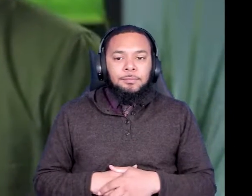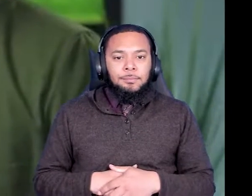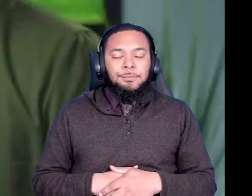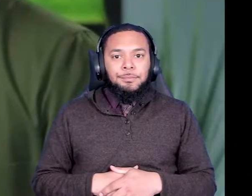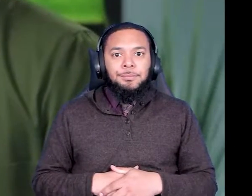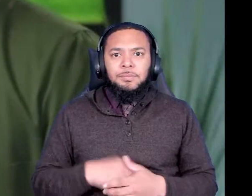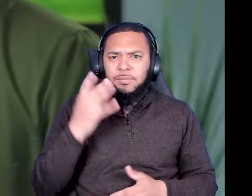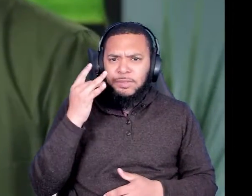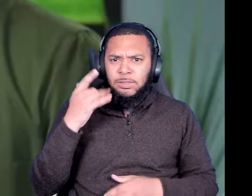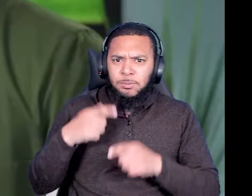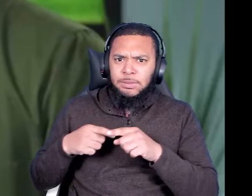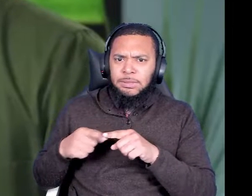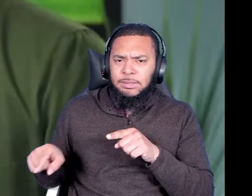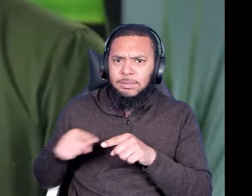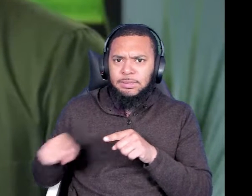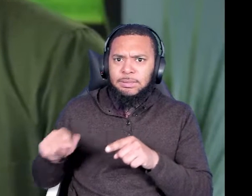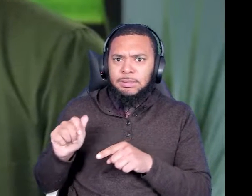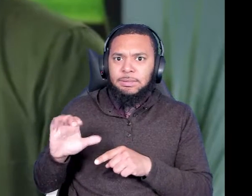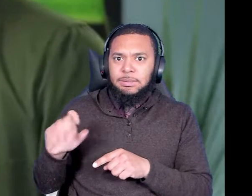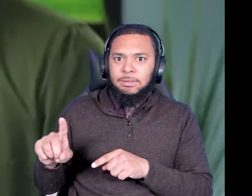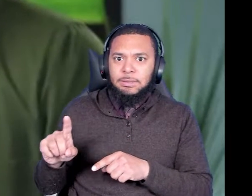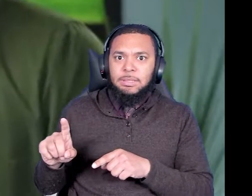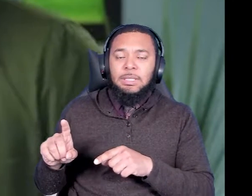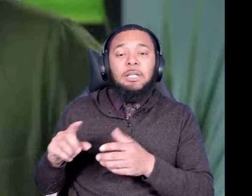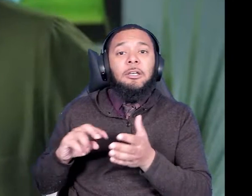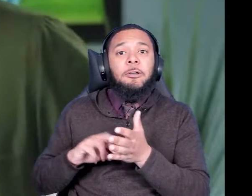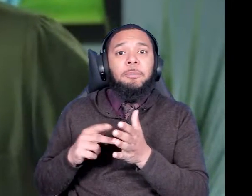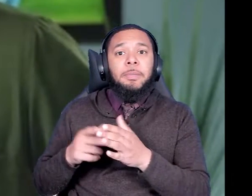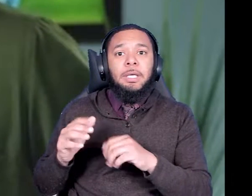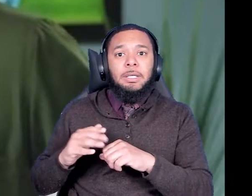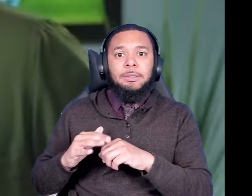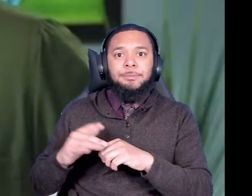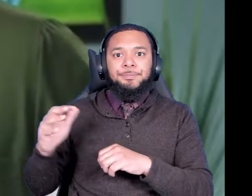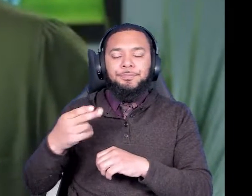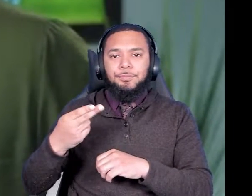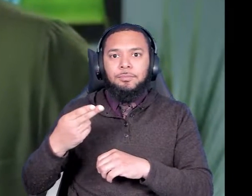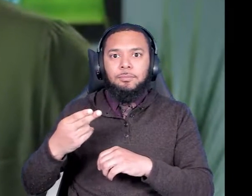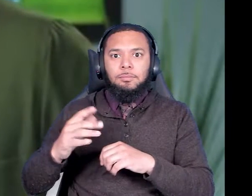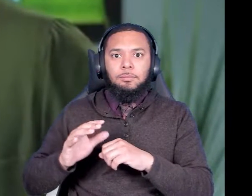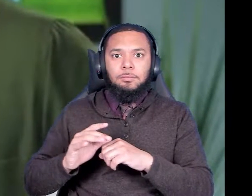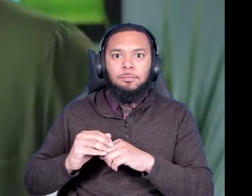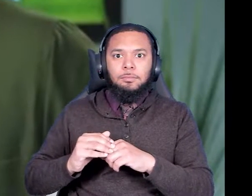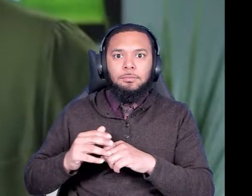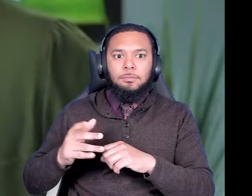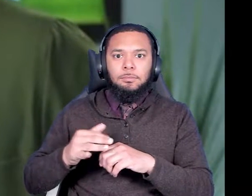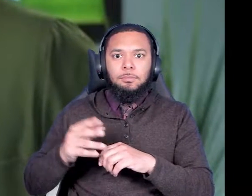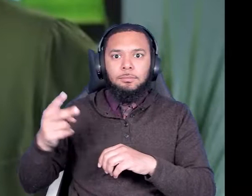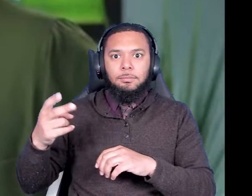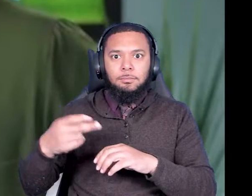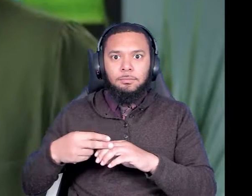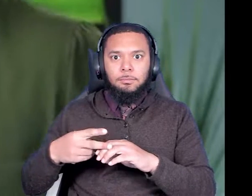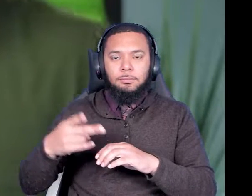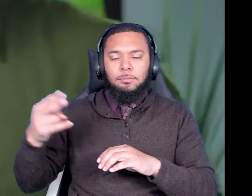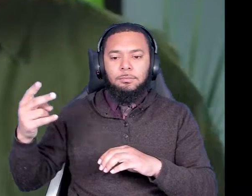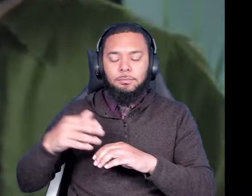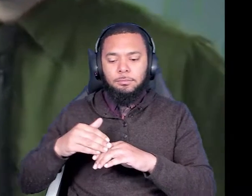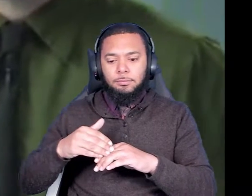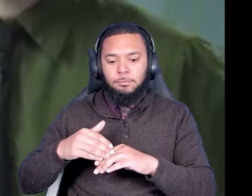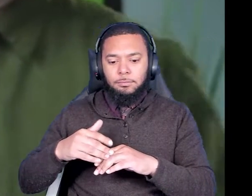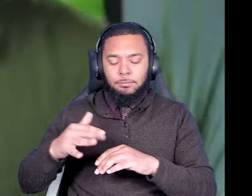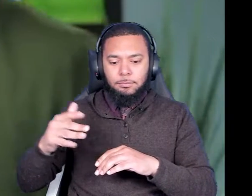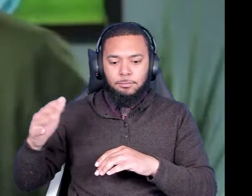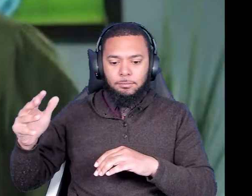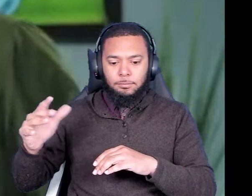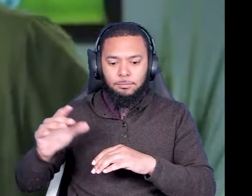Because they are going to be compounds that release hydrogen ions, H+, in a solution. They have a